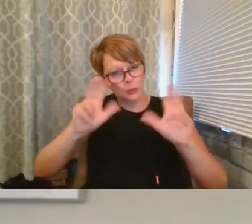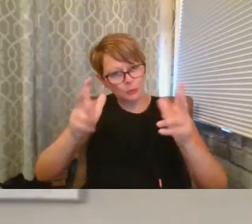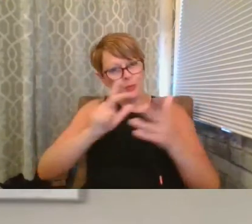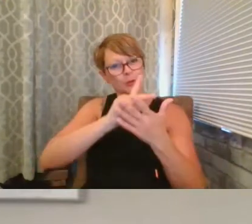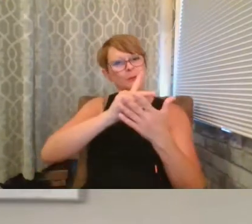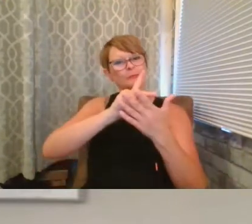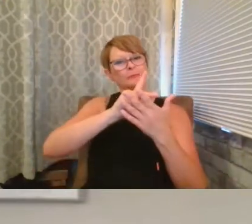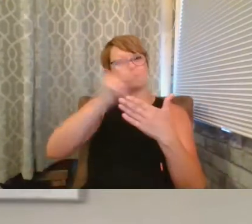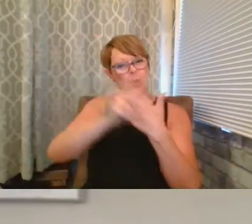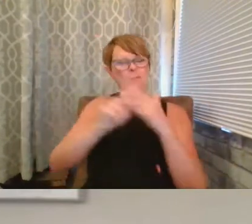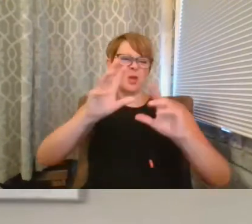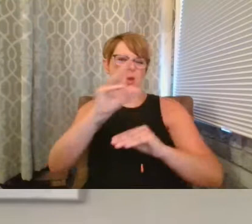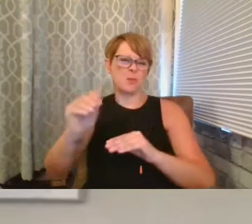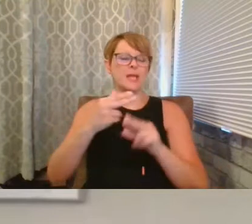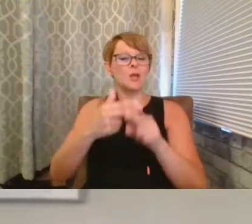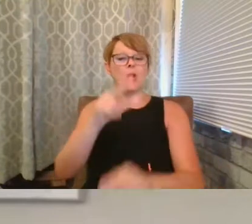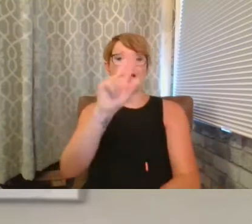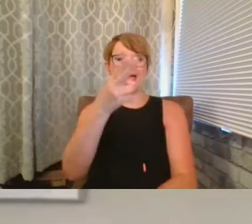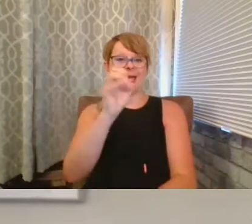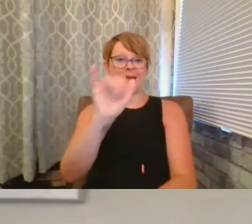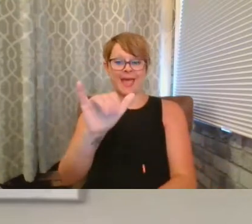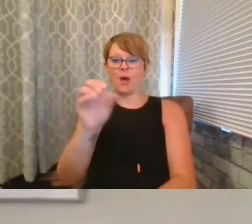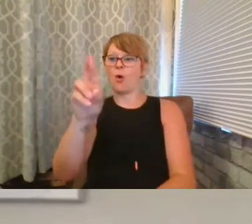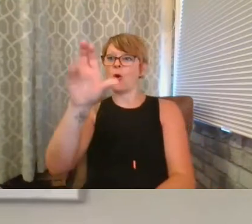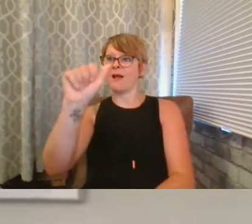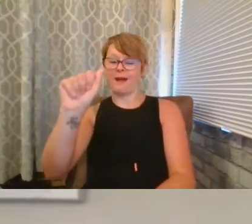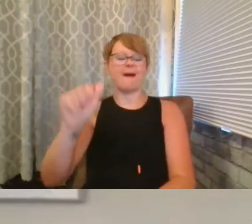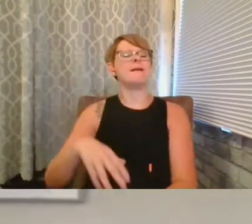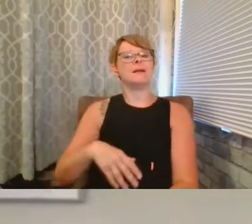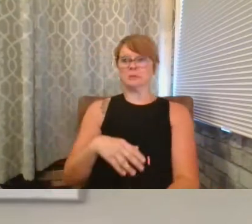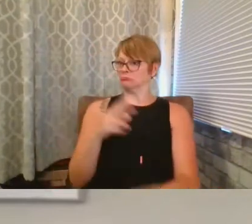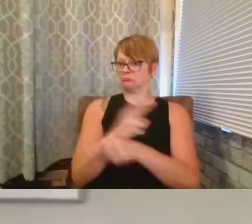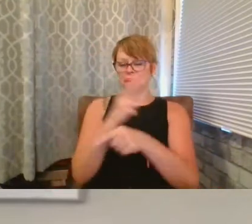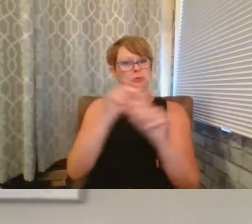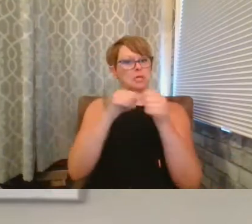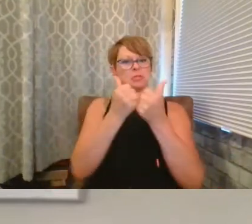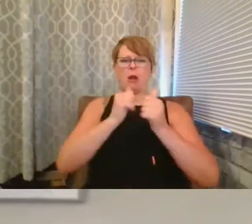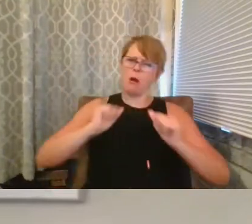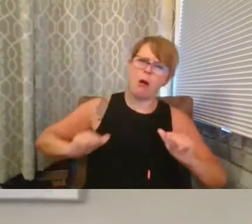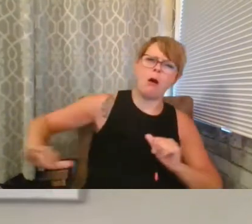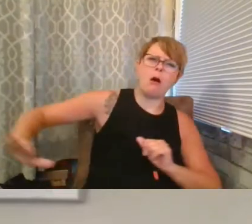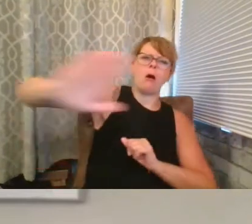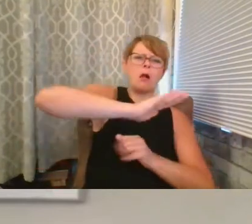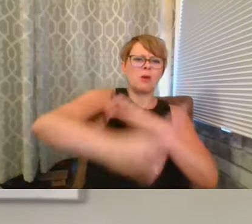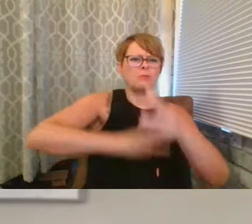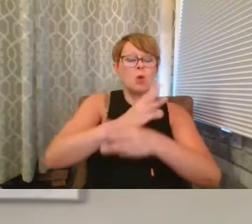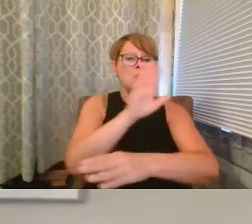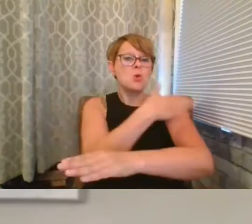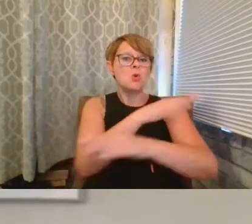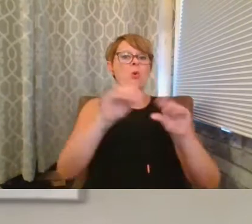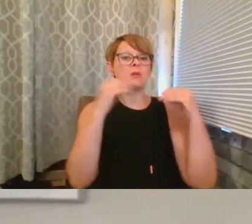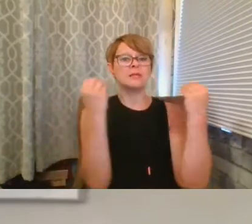platform used by agencies all over the world, and even music artists as well use us. We serve around